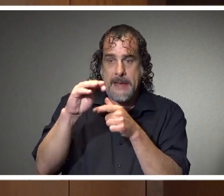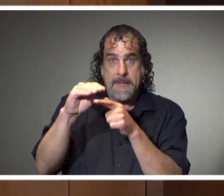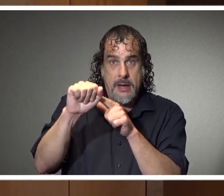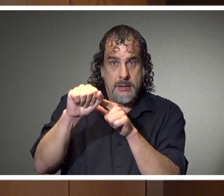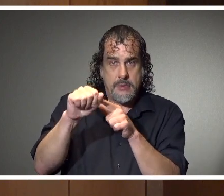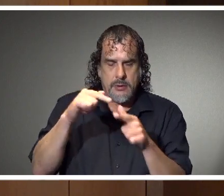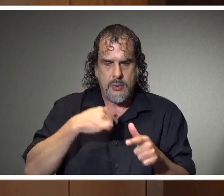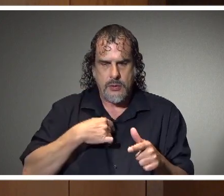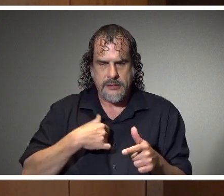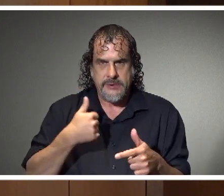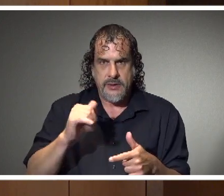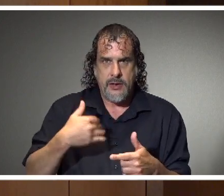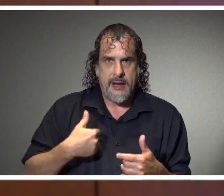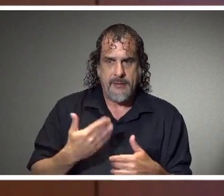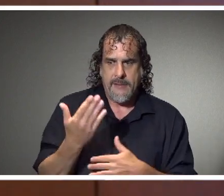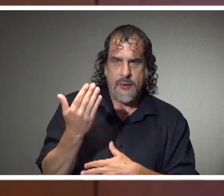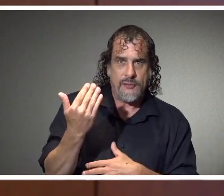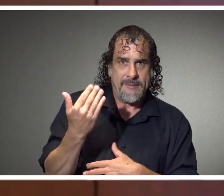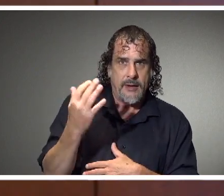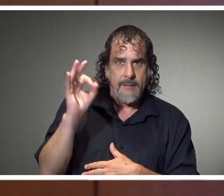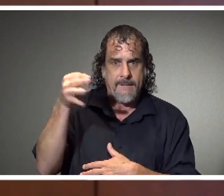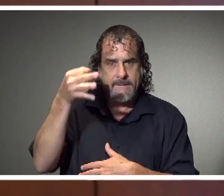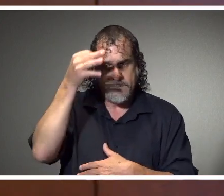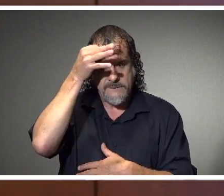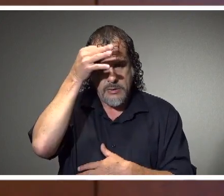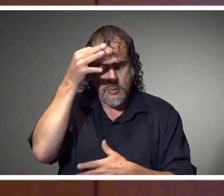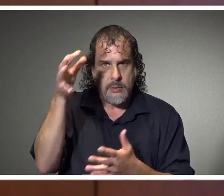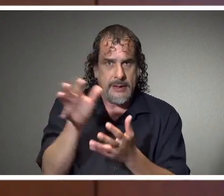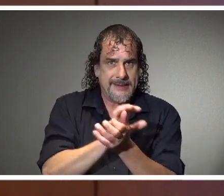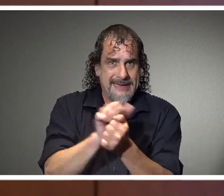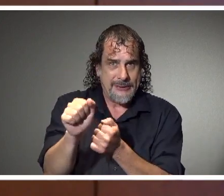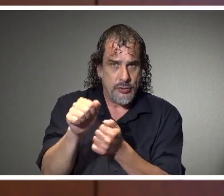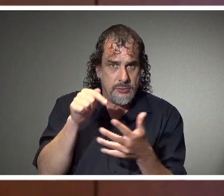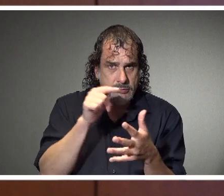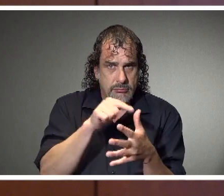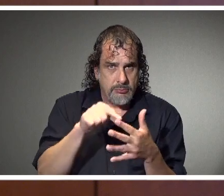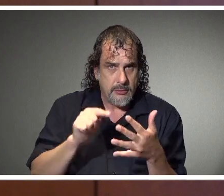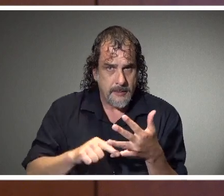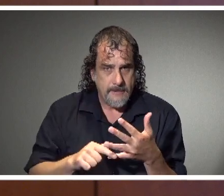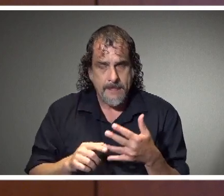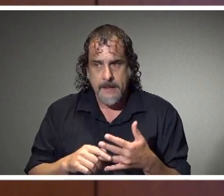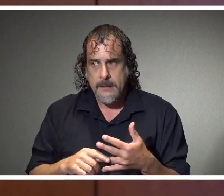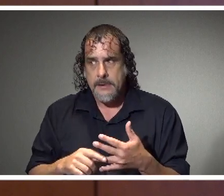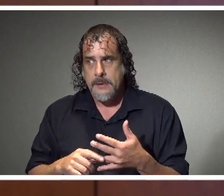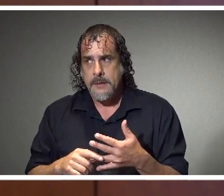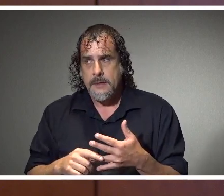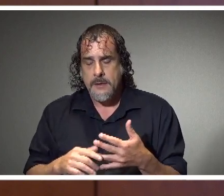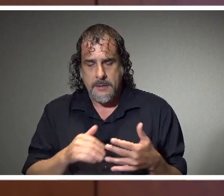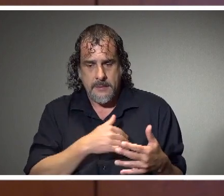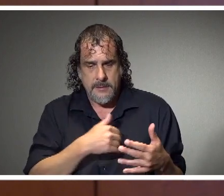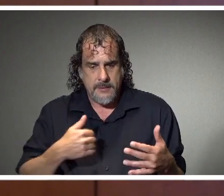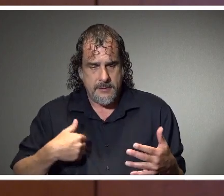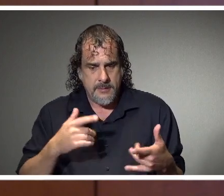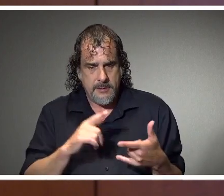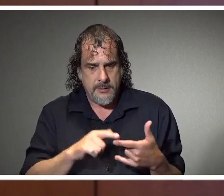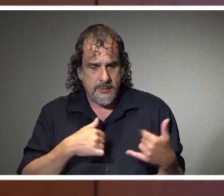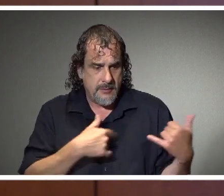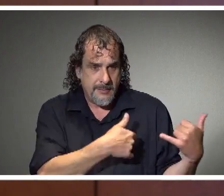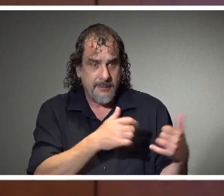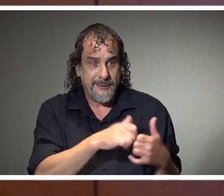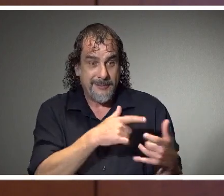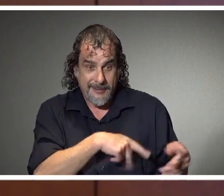working 15 federally declared disasters. Gentleman to my left, we actually worked a couple of disasters